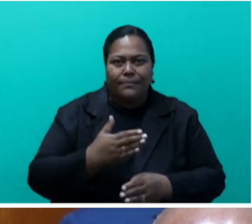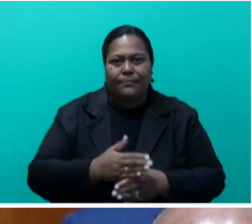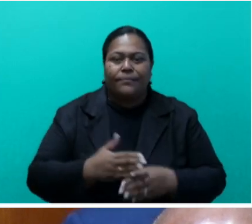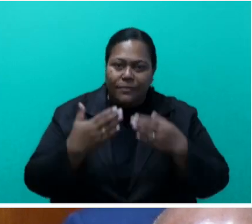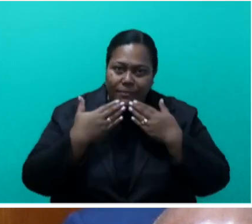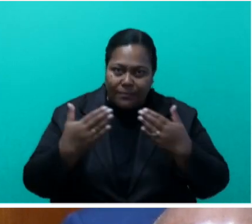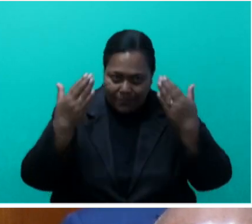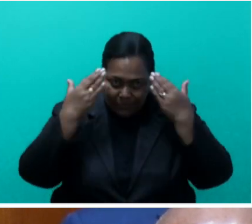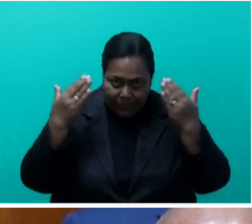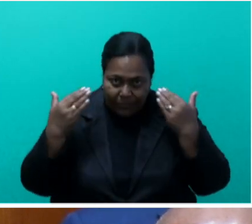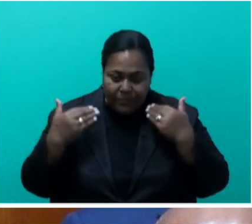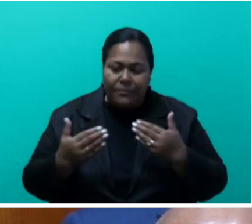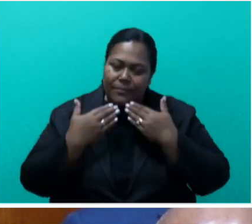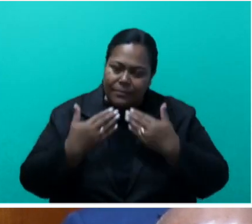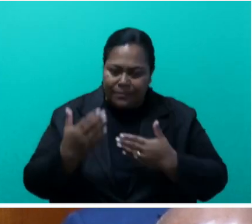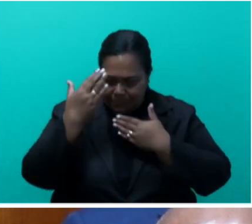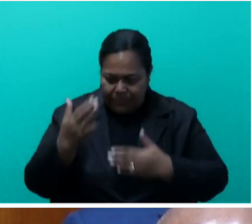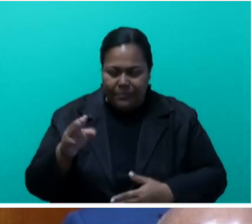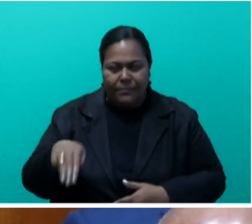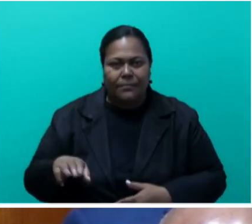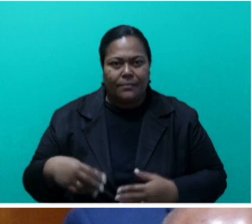you, Honorable Speaker, and I thank you, honorable members, for your